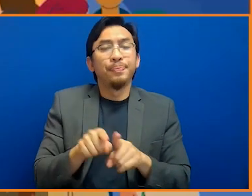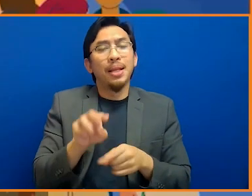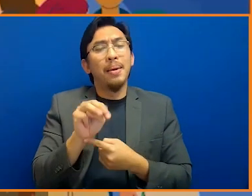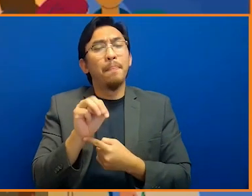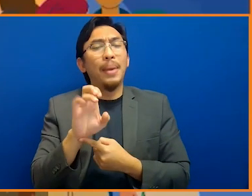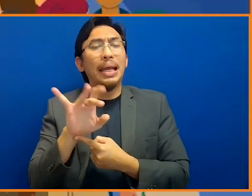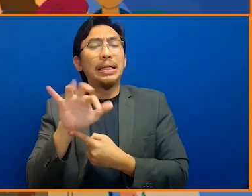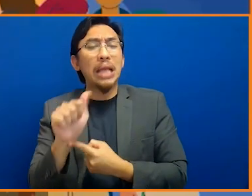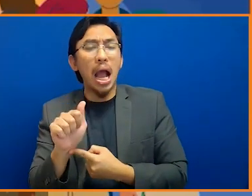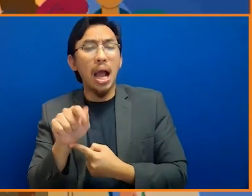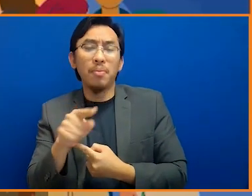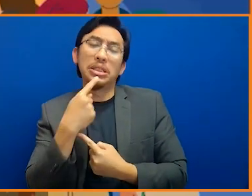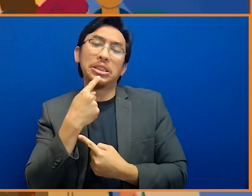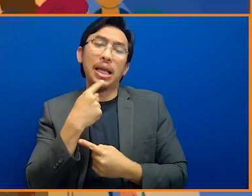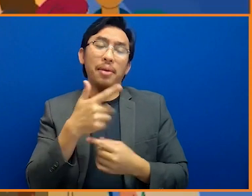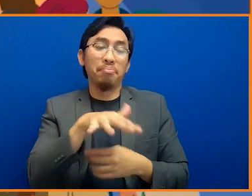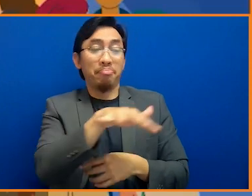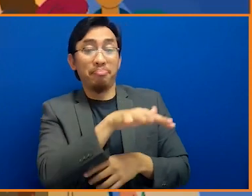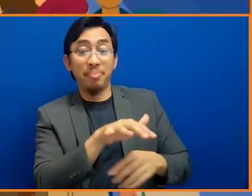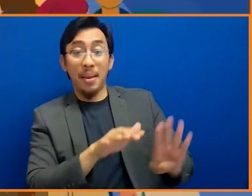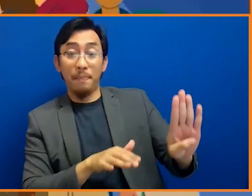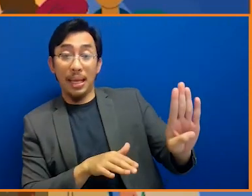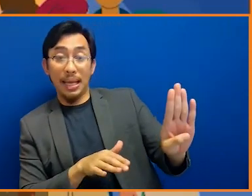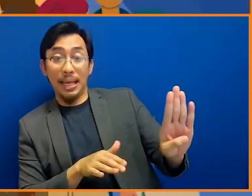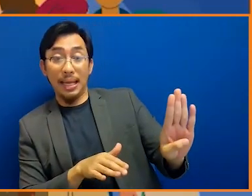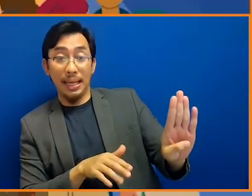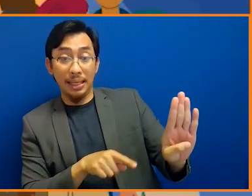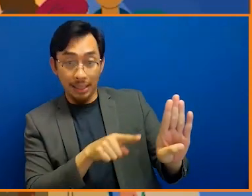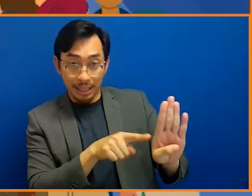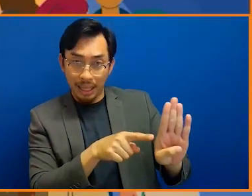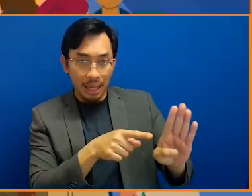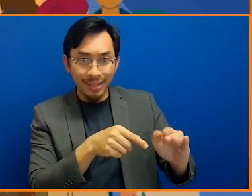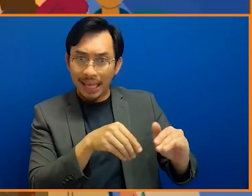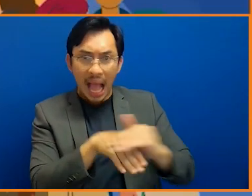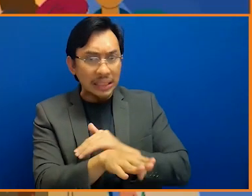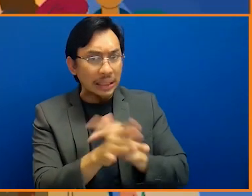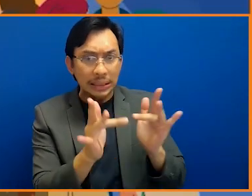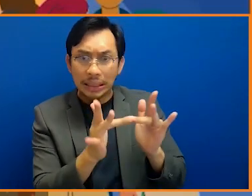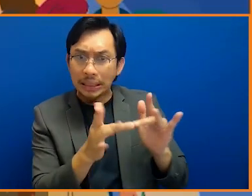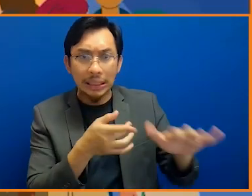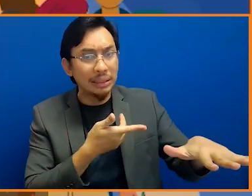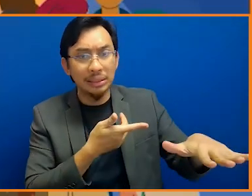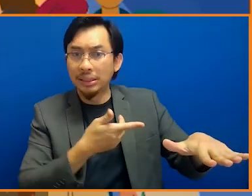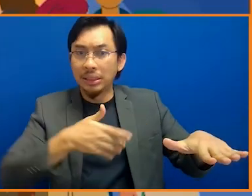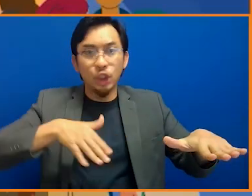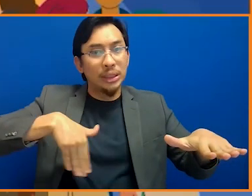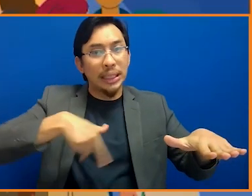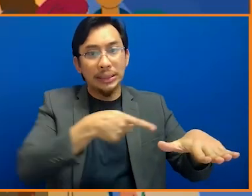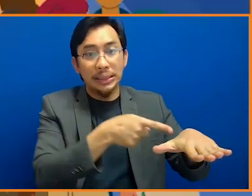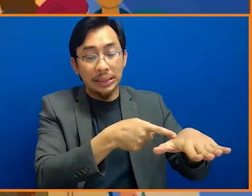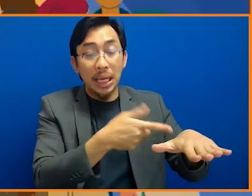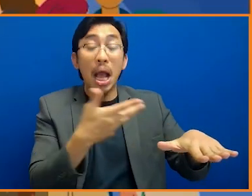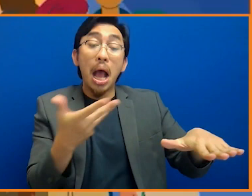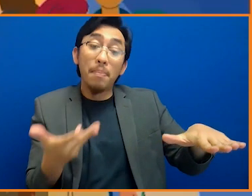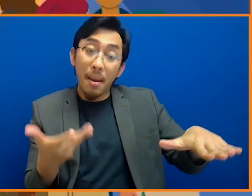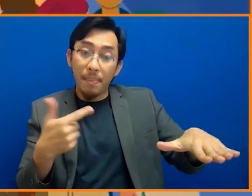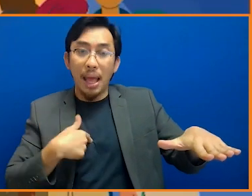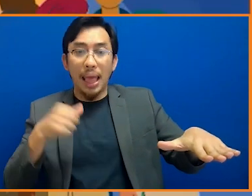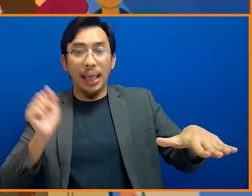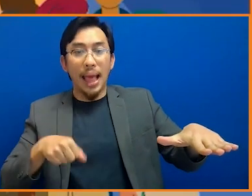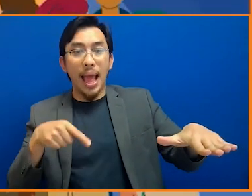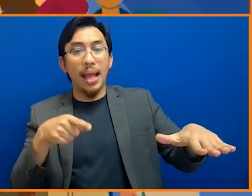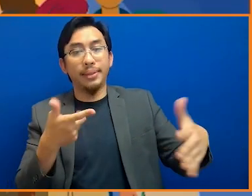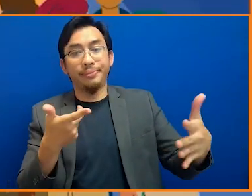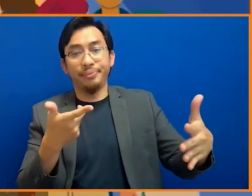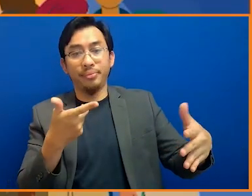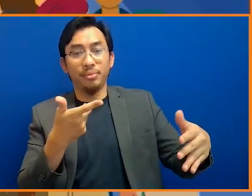can actually apply contextualized media. Let's say in area B, they cannot access internet just yet. Maybe we